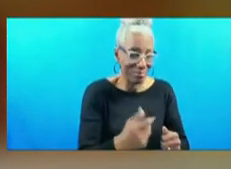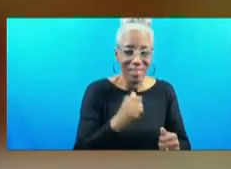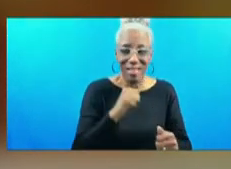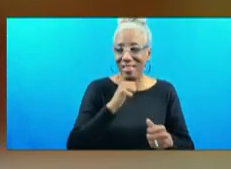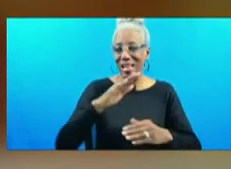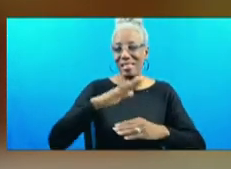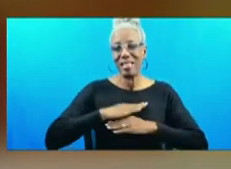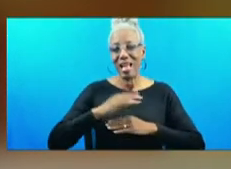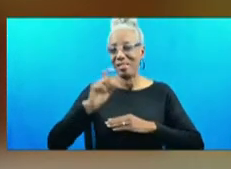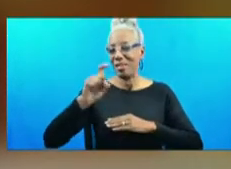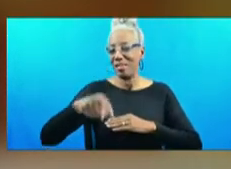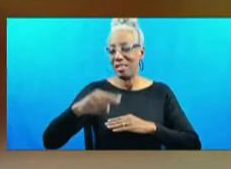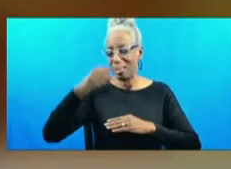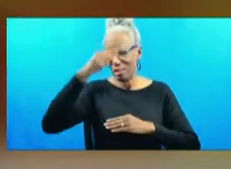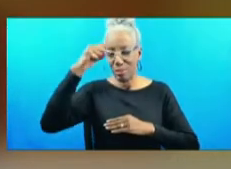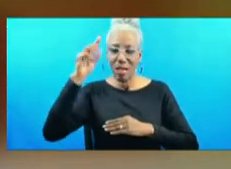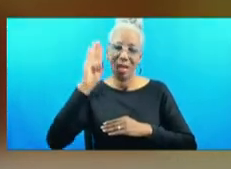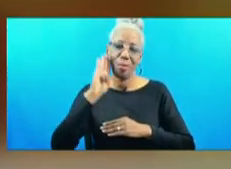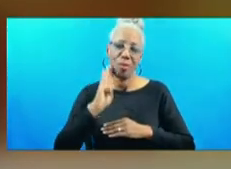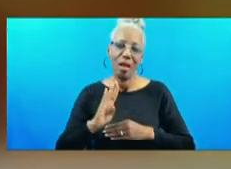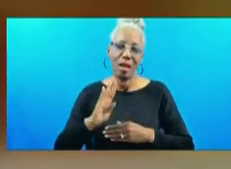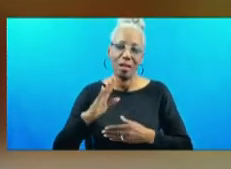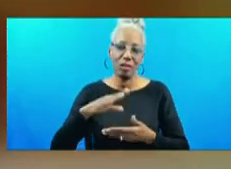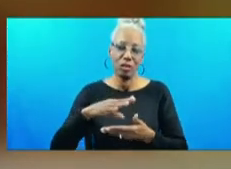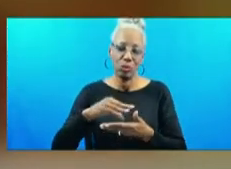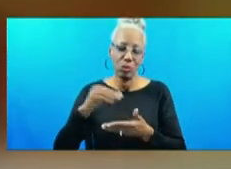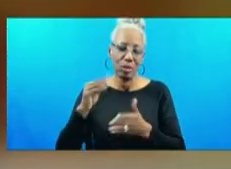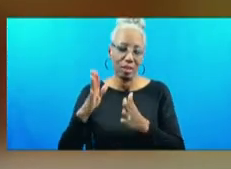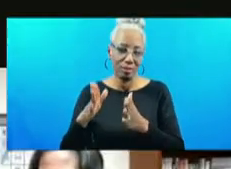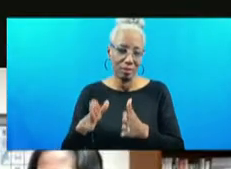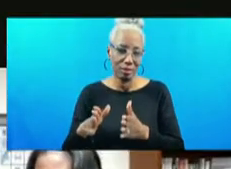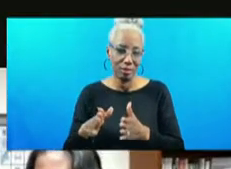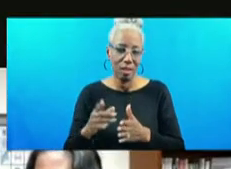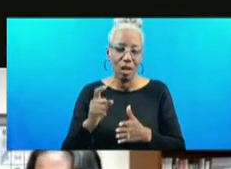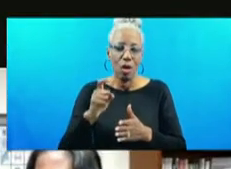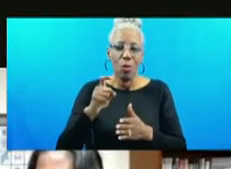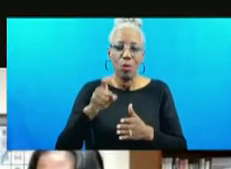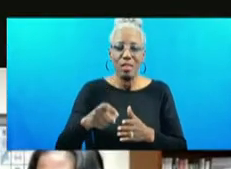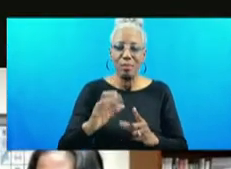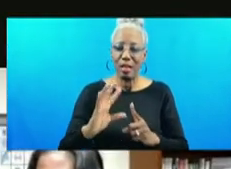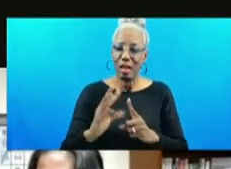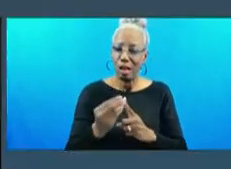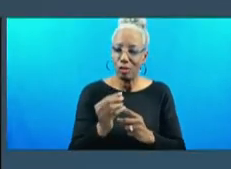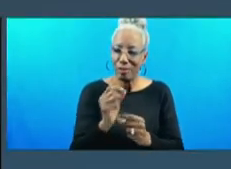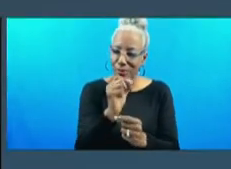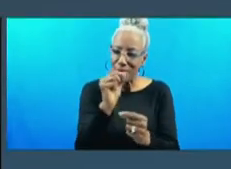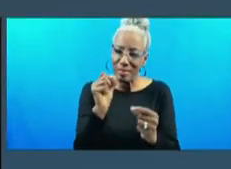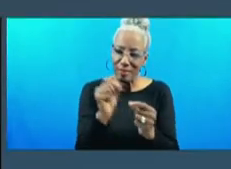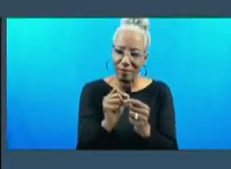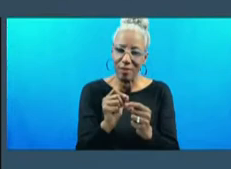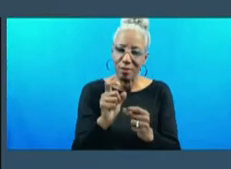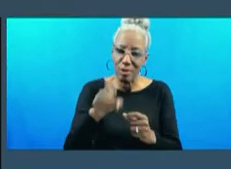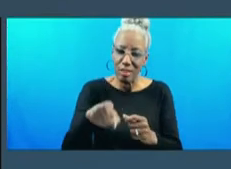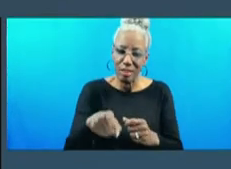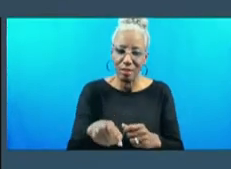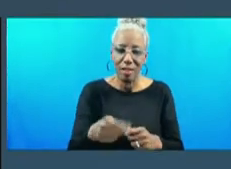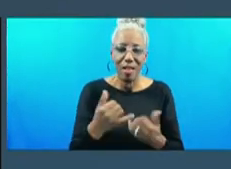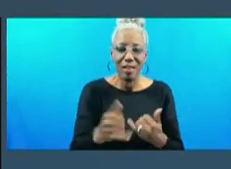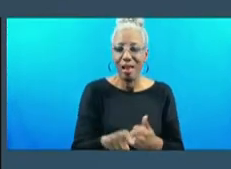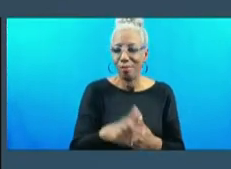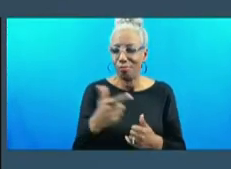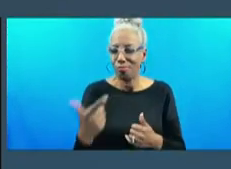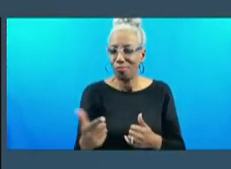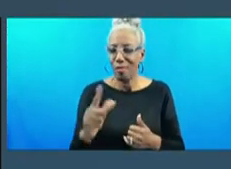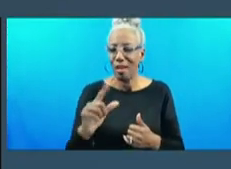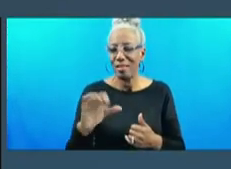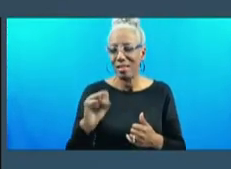to be culturally specific. And with that, I'm going to pass it on to Lisa And I apologize, Lisa, for stealing a minute or two from you.